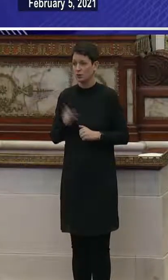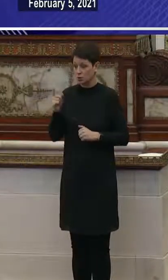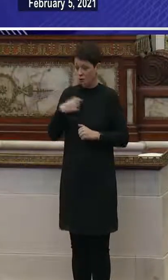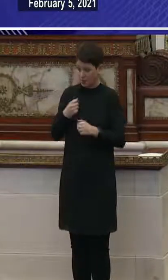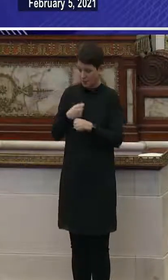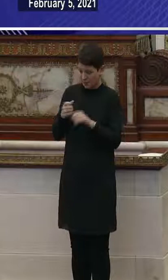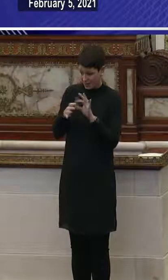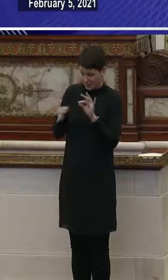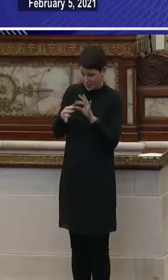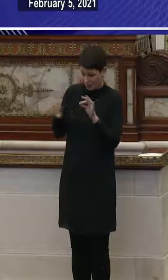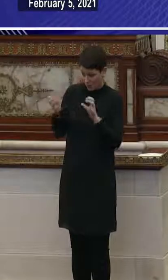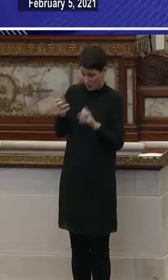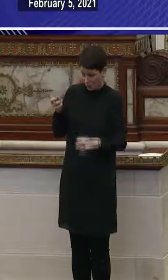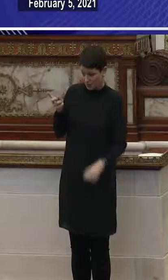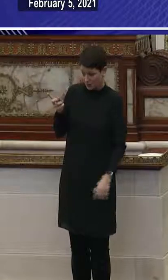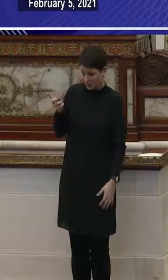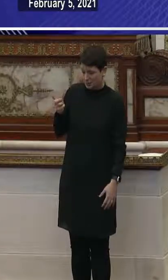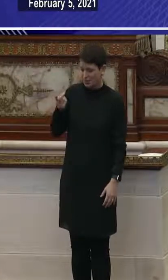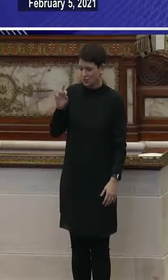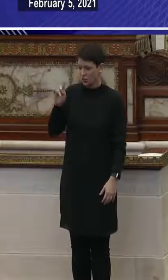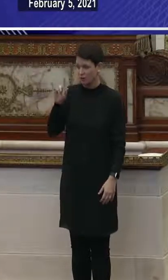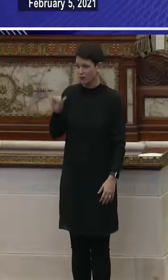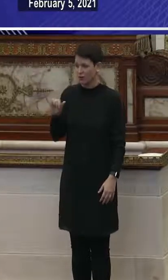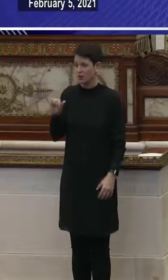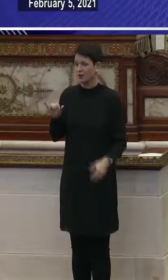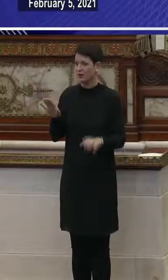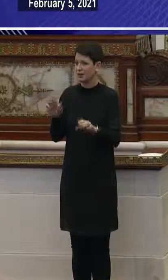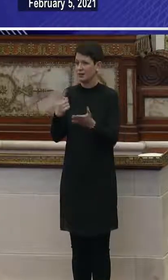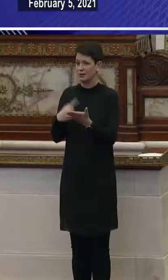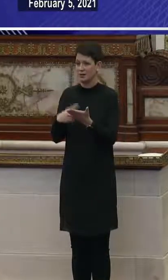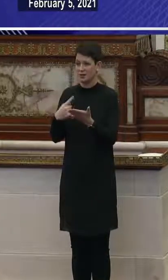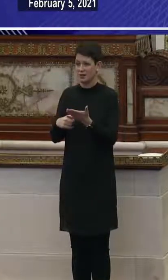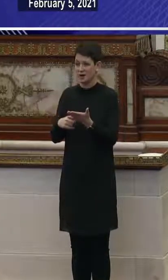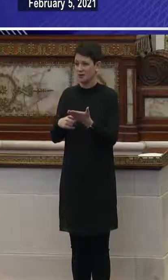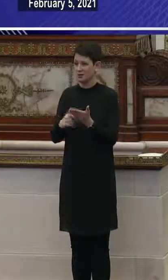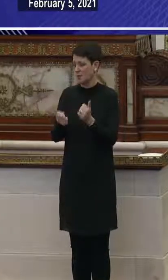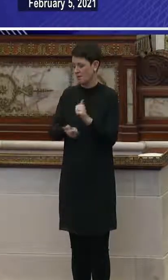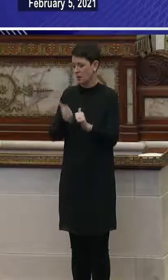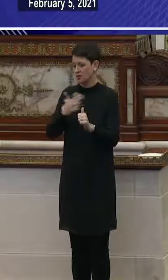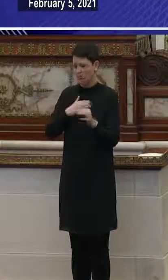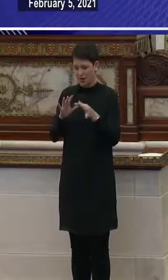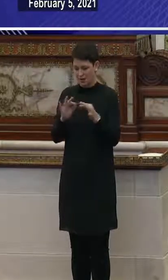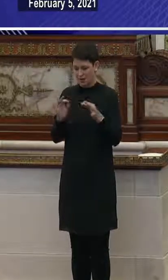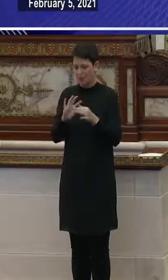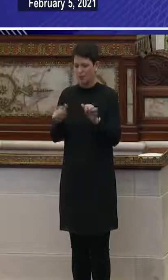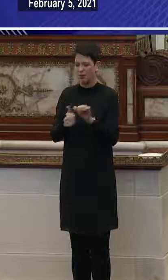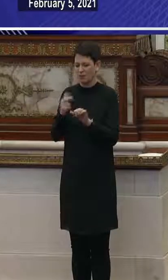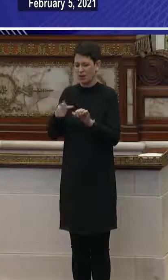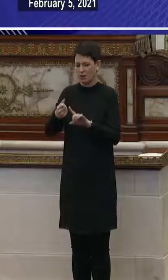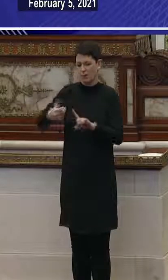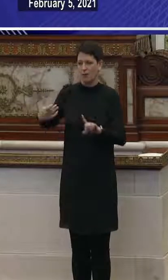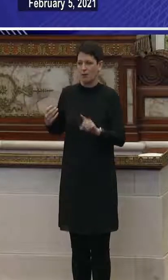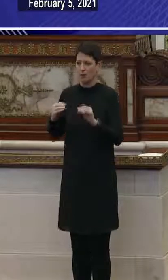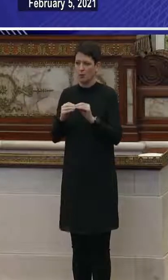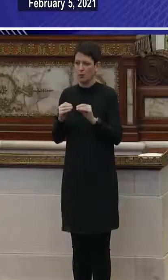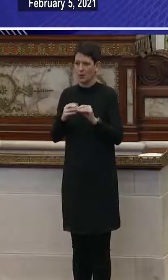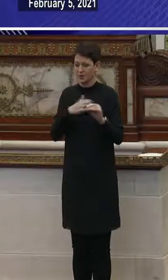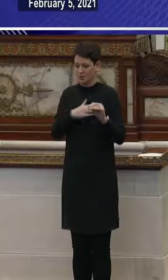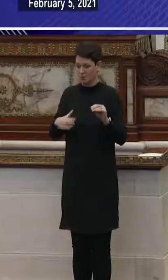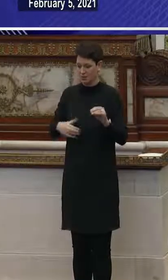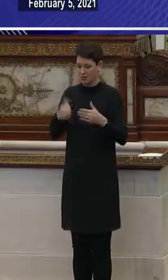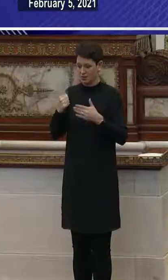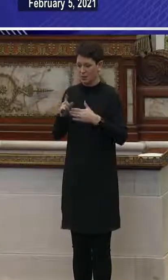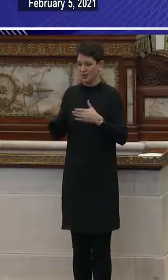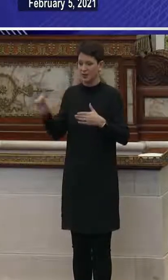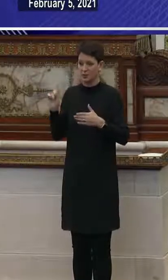statement? Dr. Farley covered the intent of my comment. Just to follow up, though, that in the mayor's letter last week,